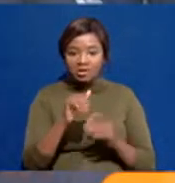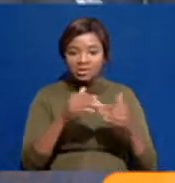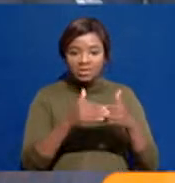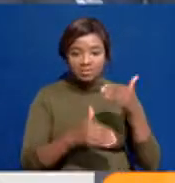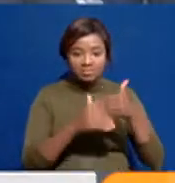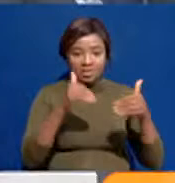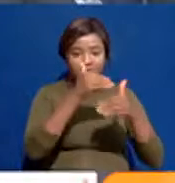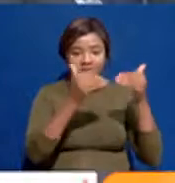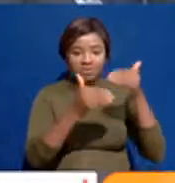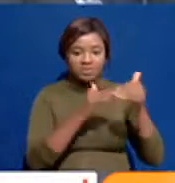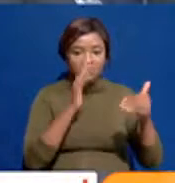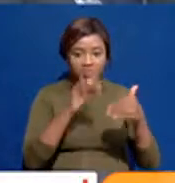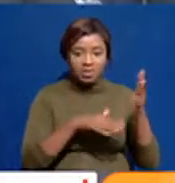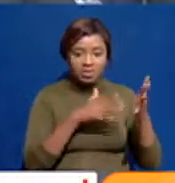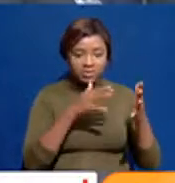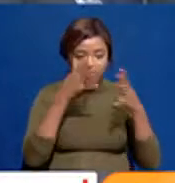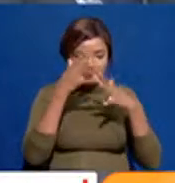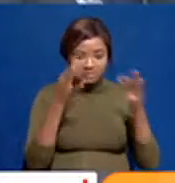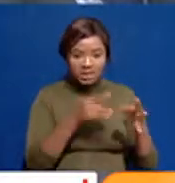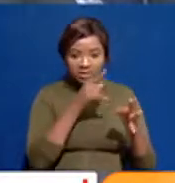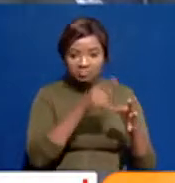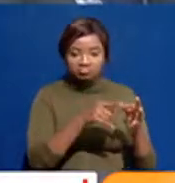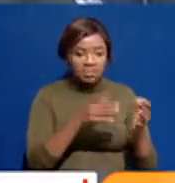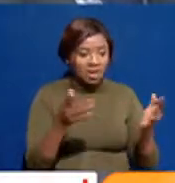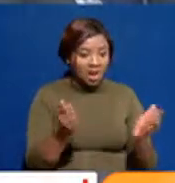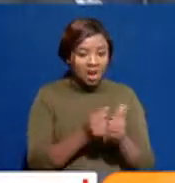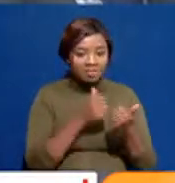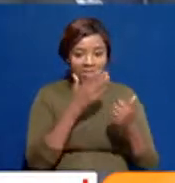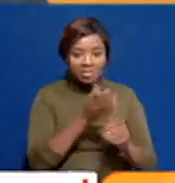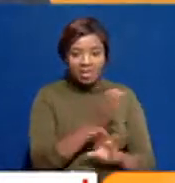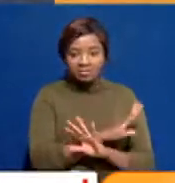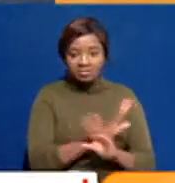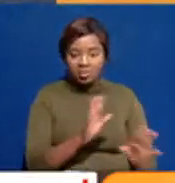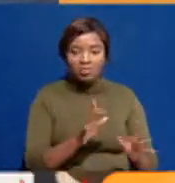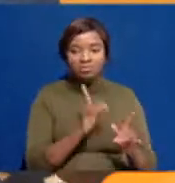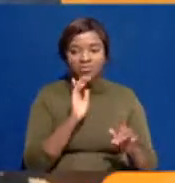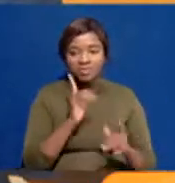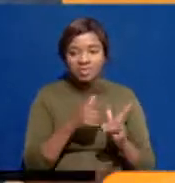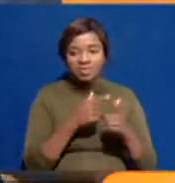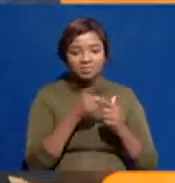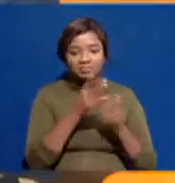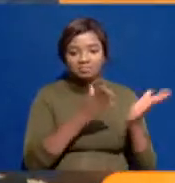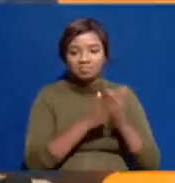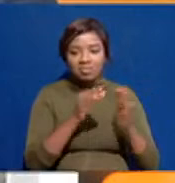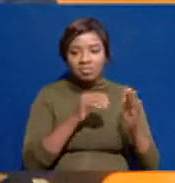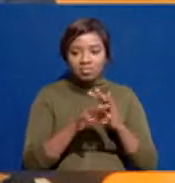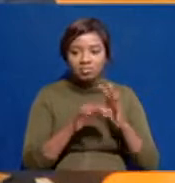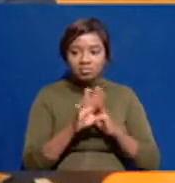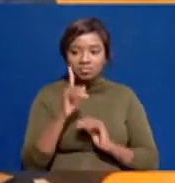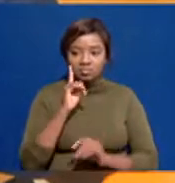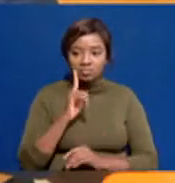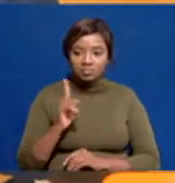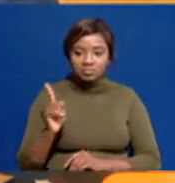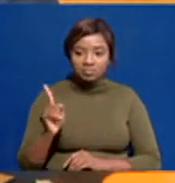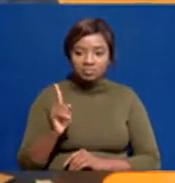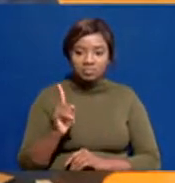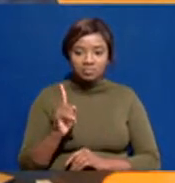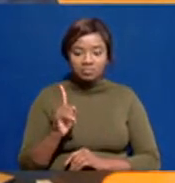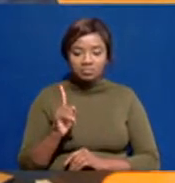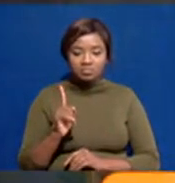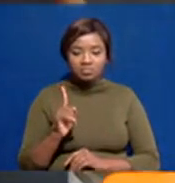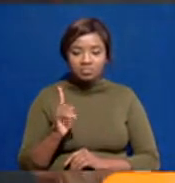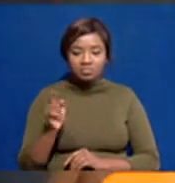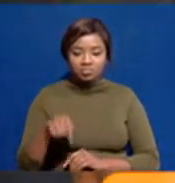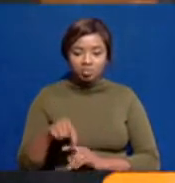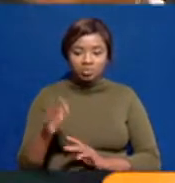means the customers of Telkom Kenya will not be able to receive the service. I, Edward Njoroge. Earlier in the